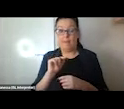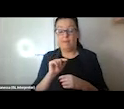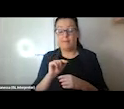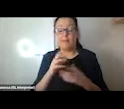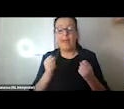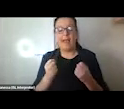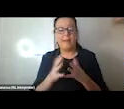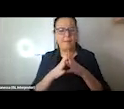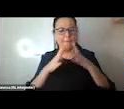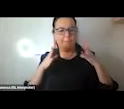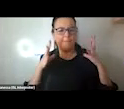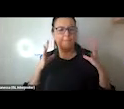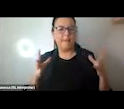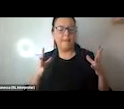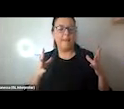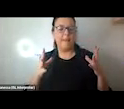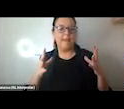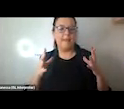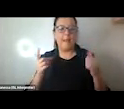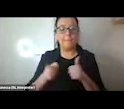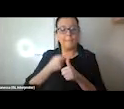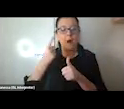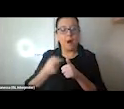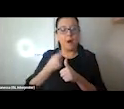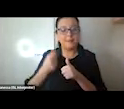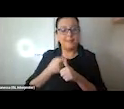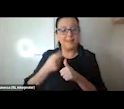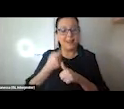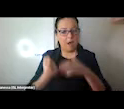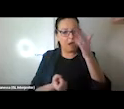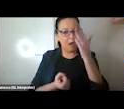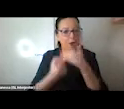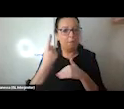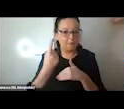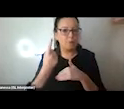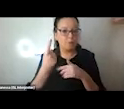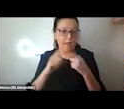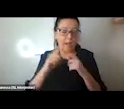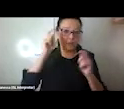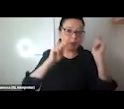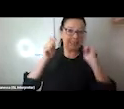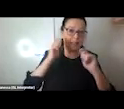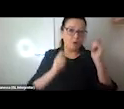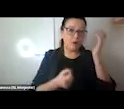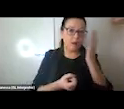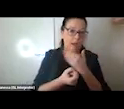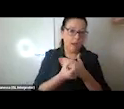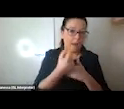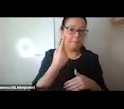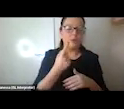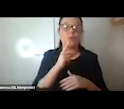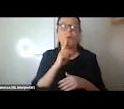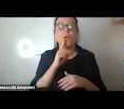marketing and business opportunity, as well as an inclusivity opportunities here, in that adherence